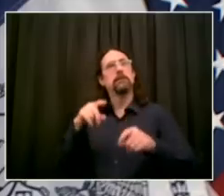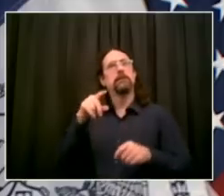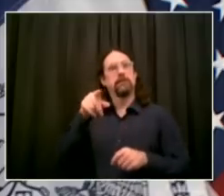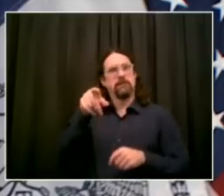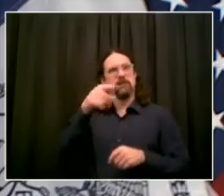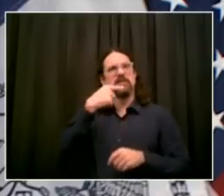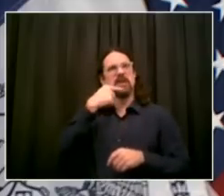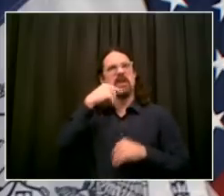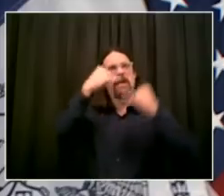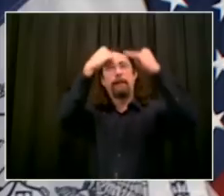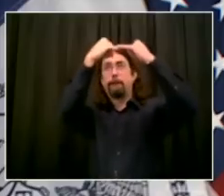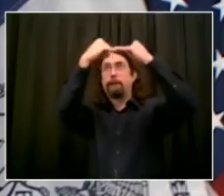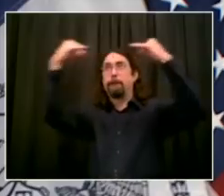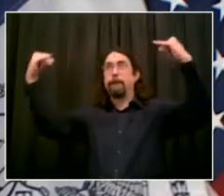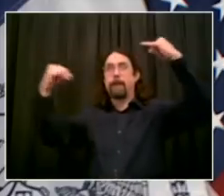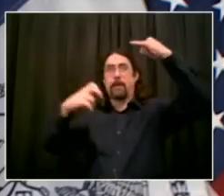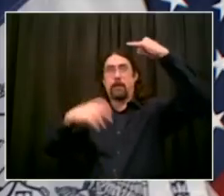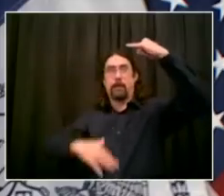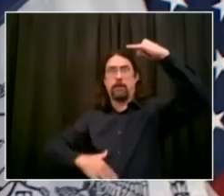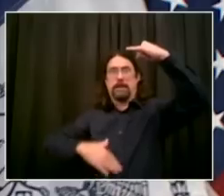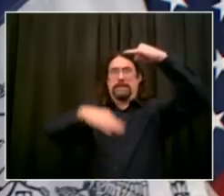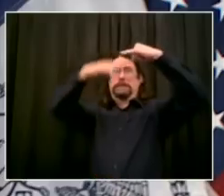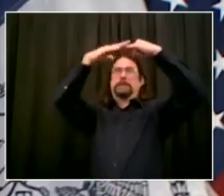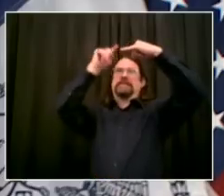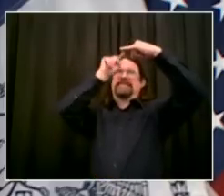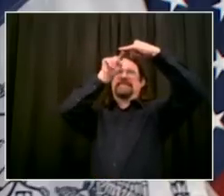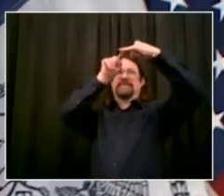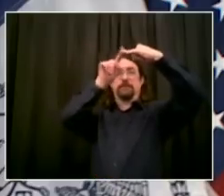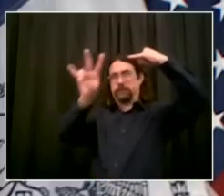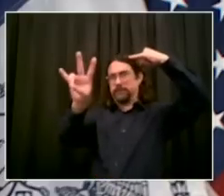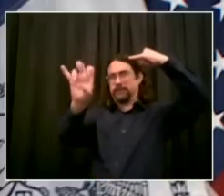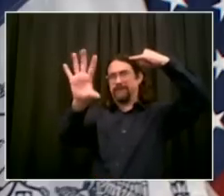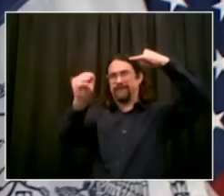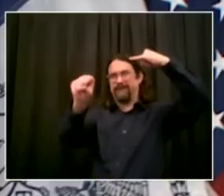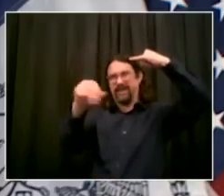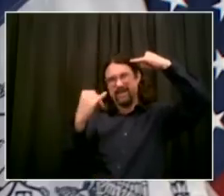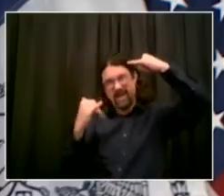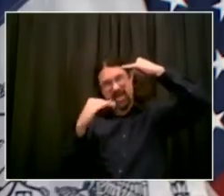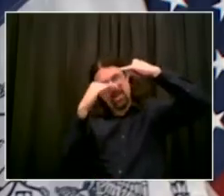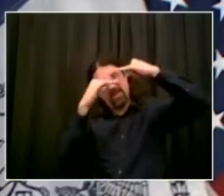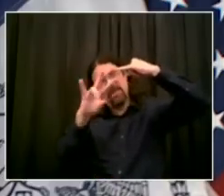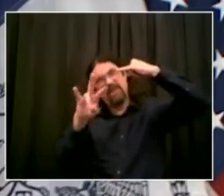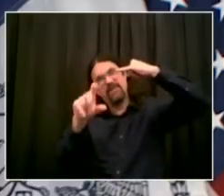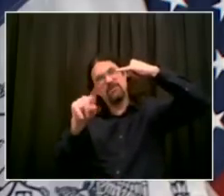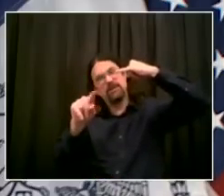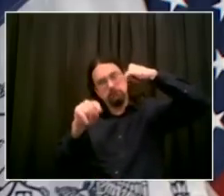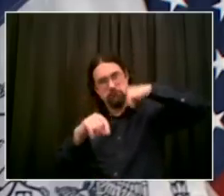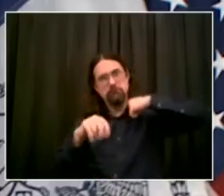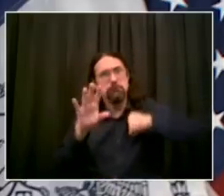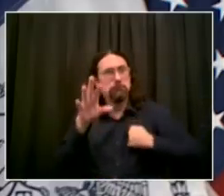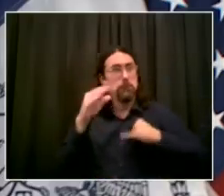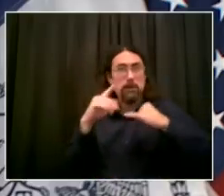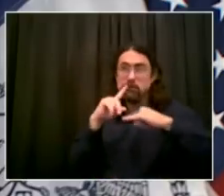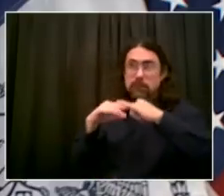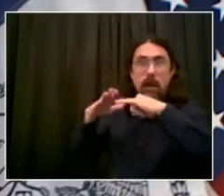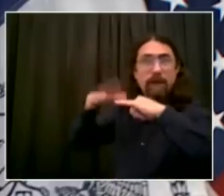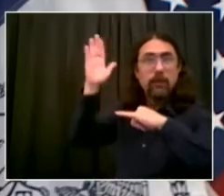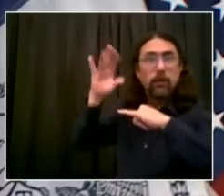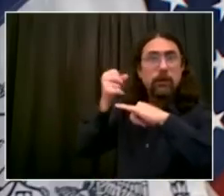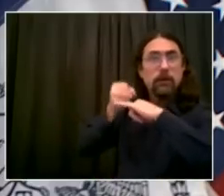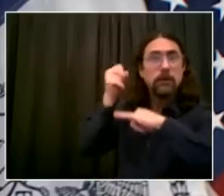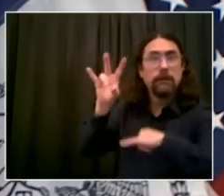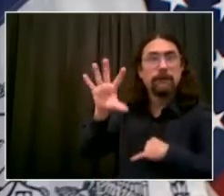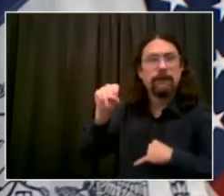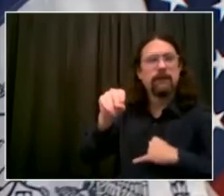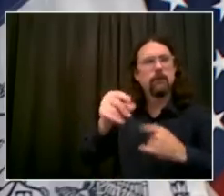about regularly that we really have resolved are the clearest, most helpful. And obviously, there's some real difference